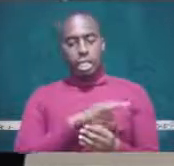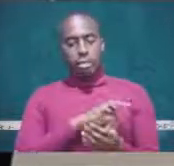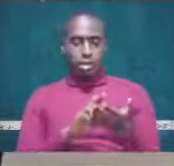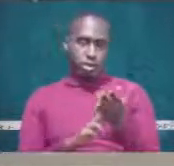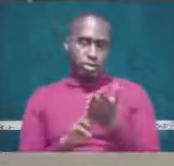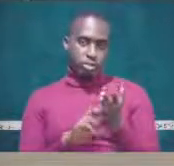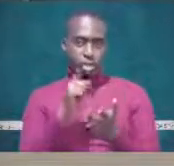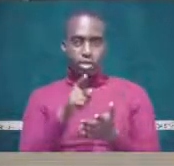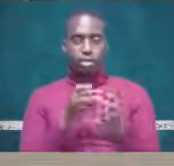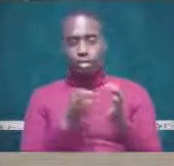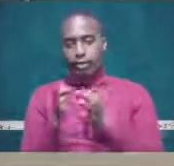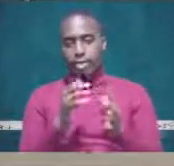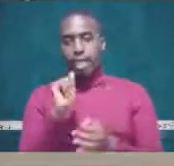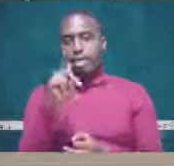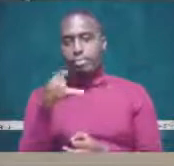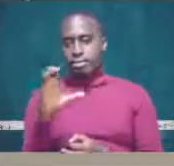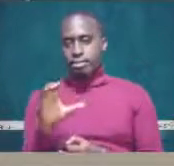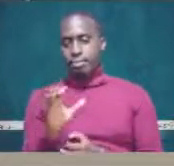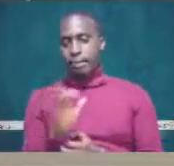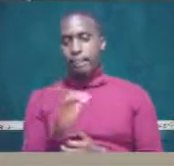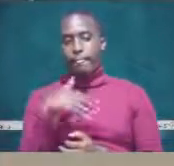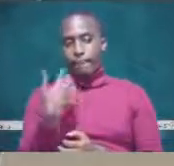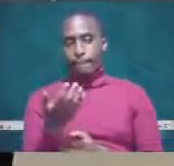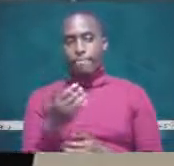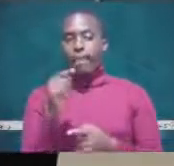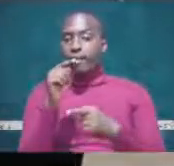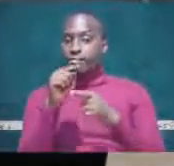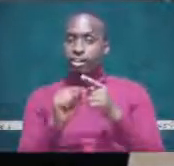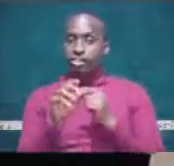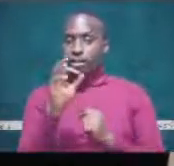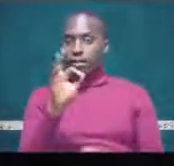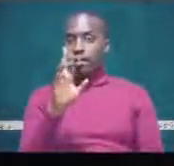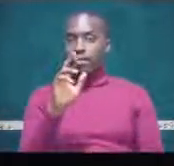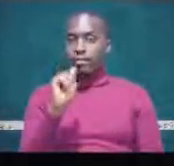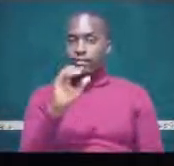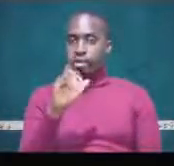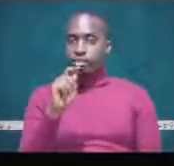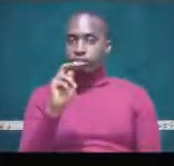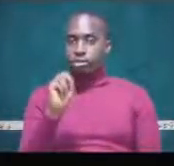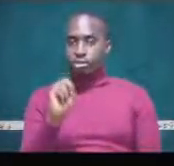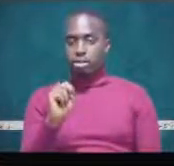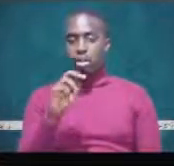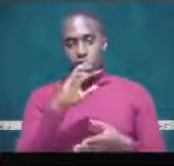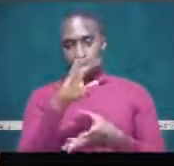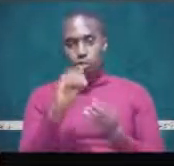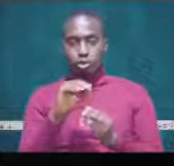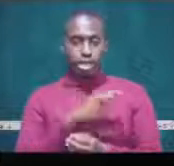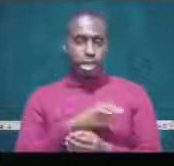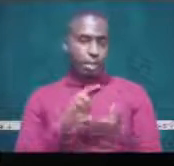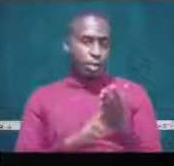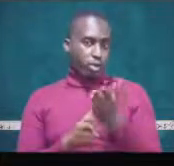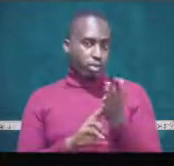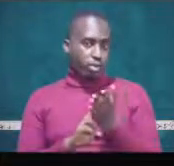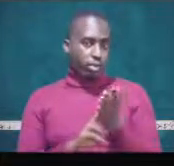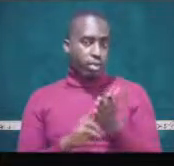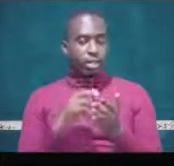we define average propensity to consume. Now, the fraction of the total income that was consumed